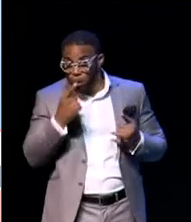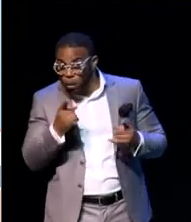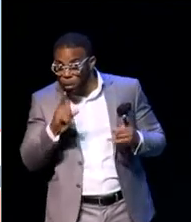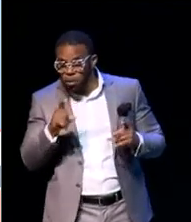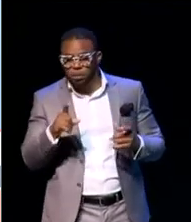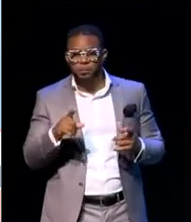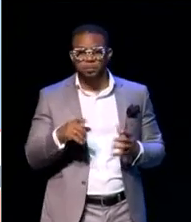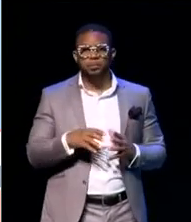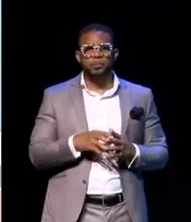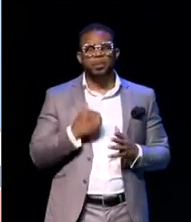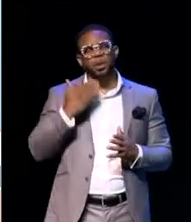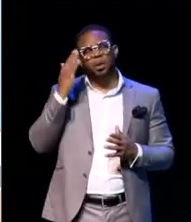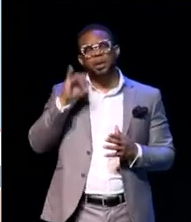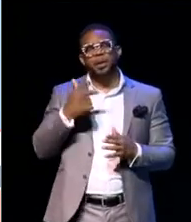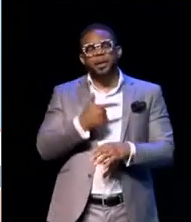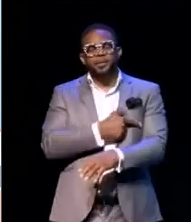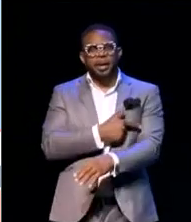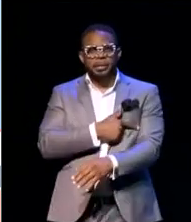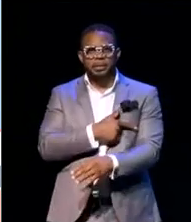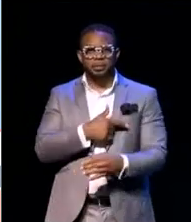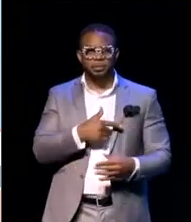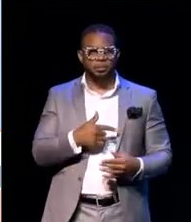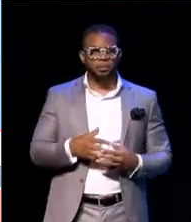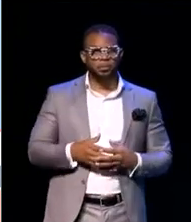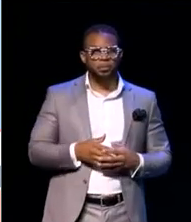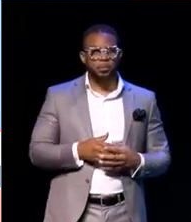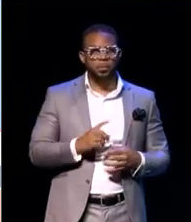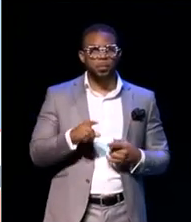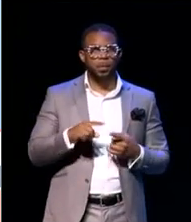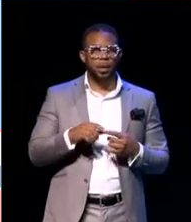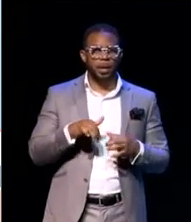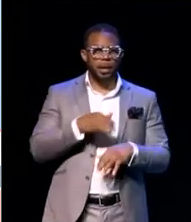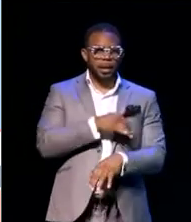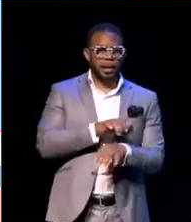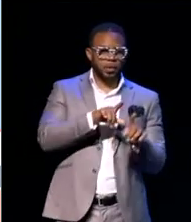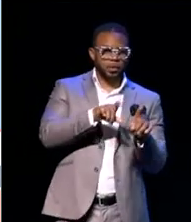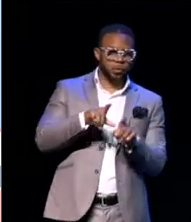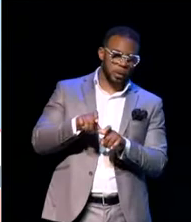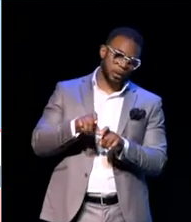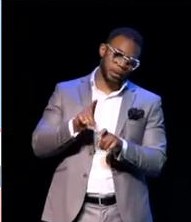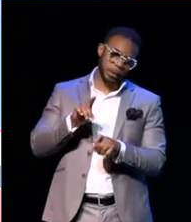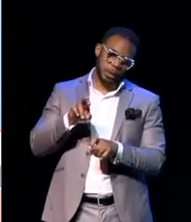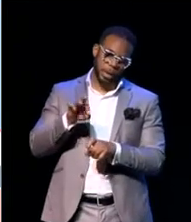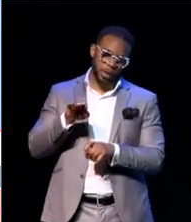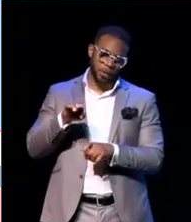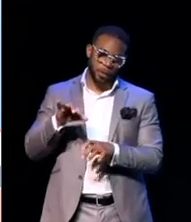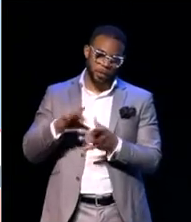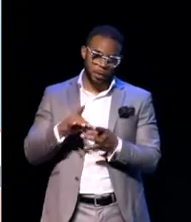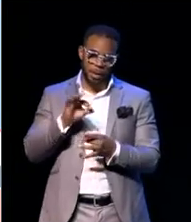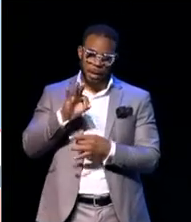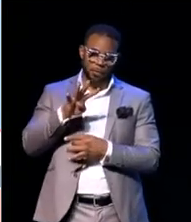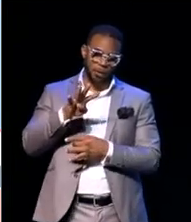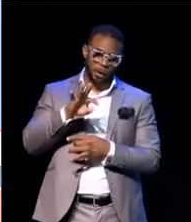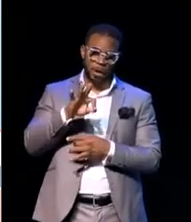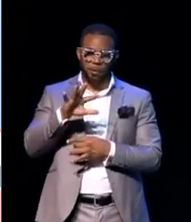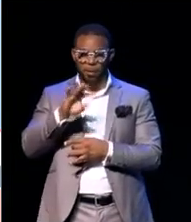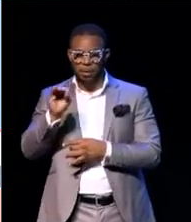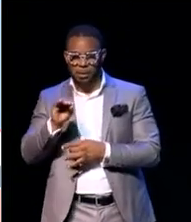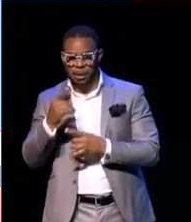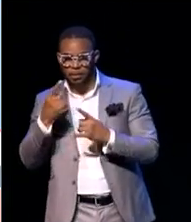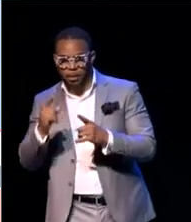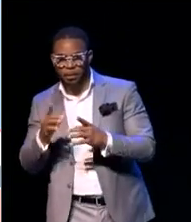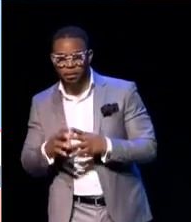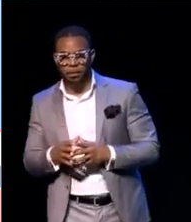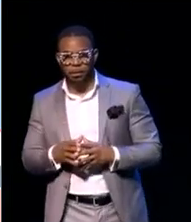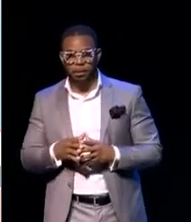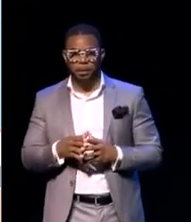work? And we know that vaccines, when in their clinical trials, as Dr. Fauci mentioned, were 95%